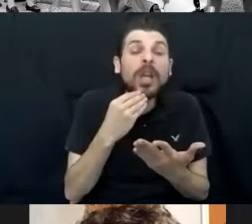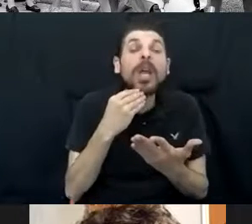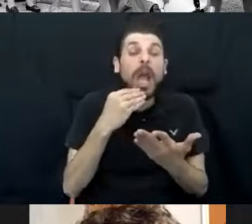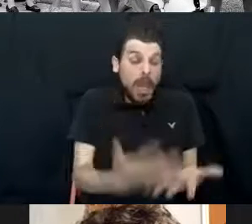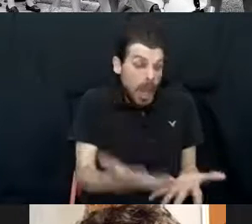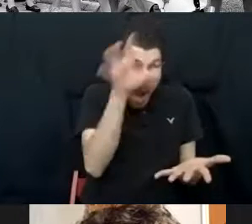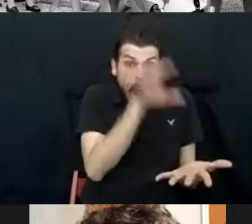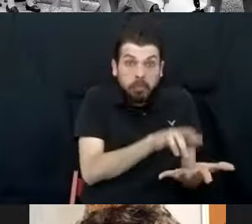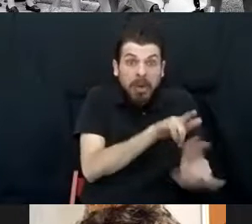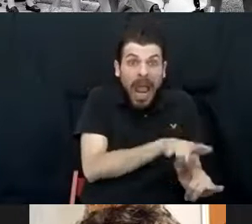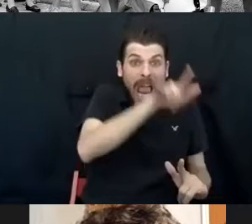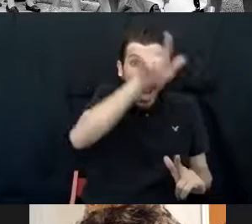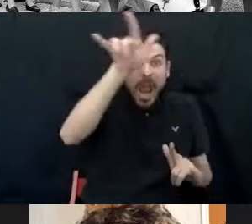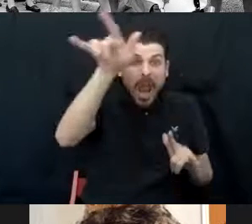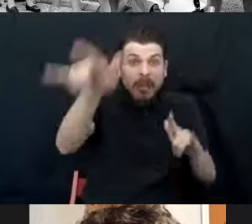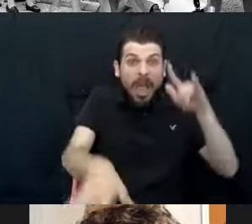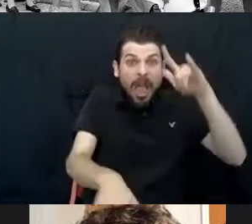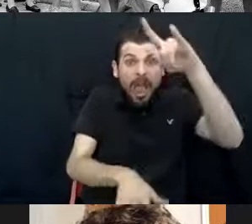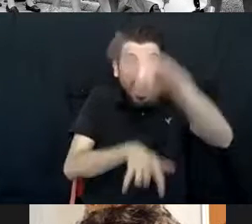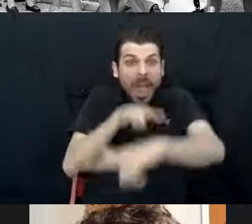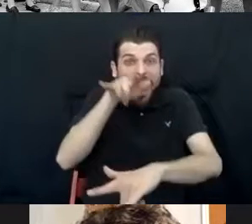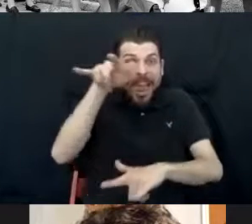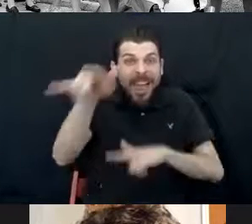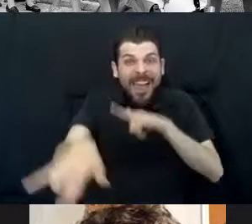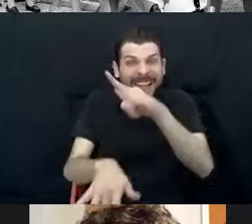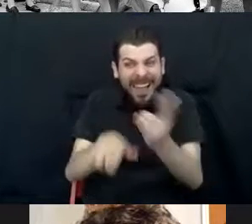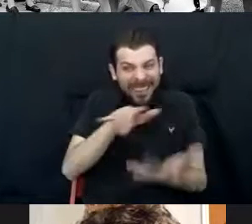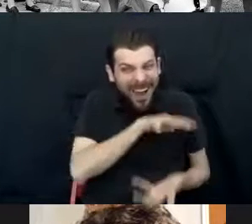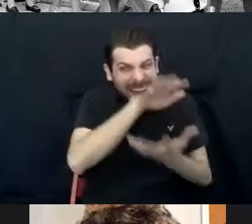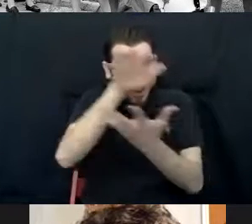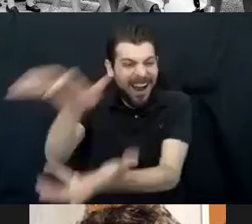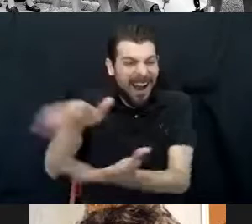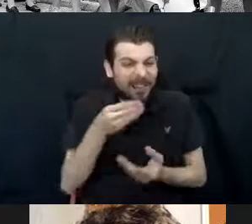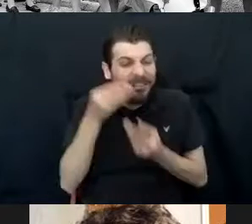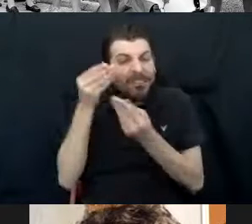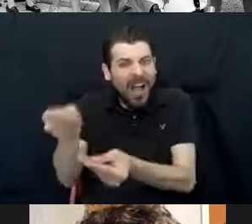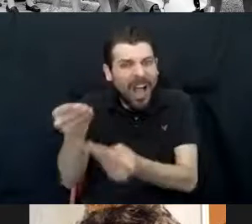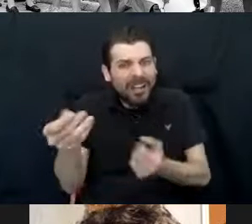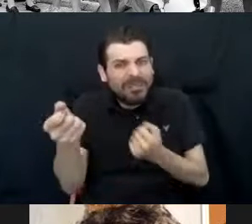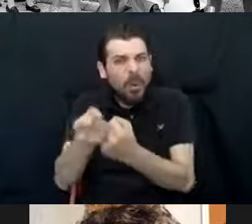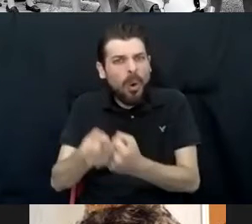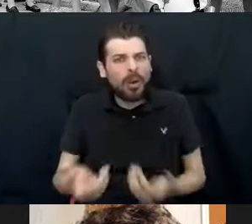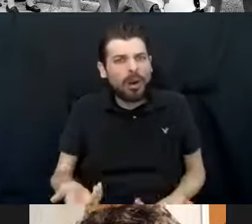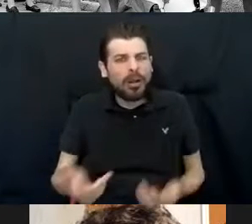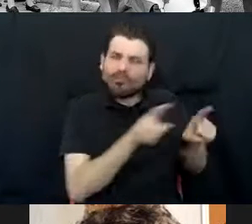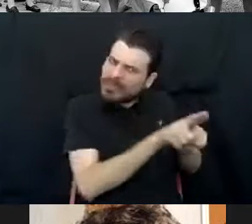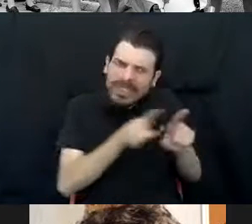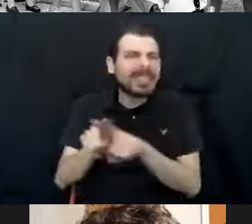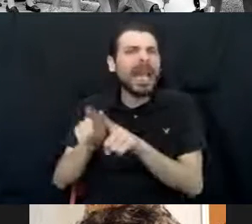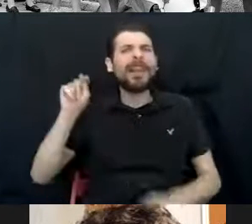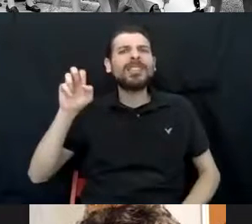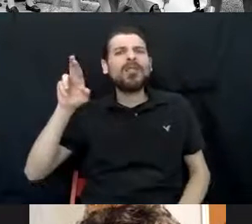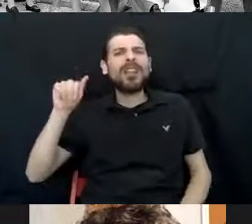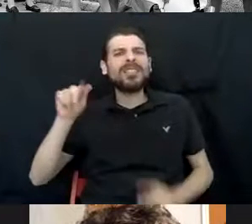people. This is the kind of thing Teressa does all the time. Every Thanksgiving on so-called Black